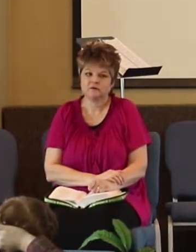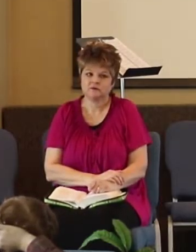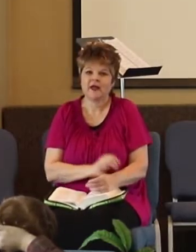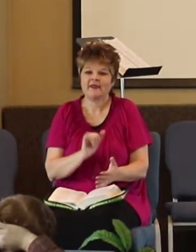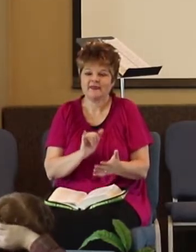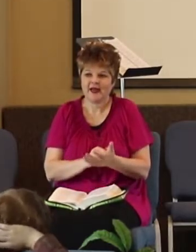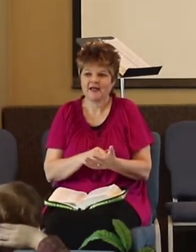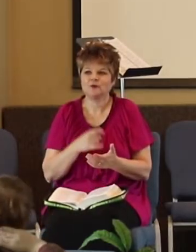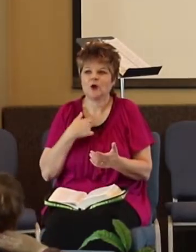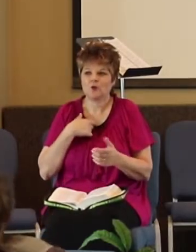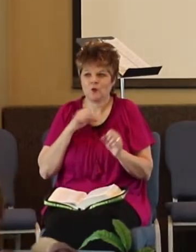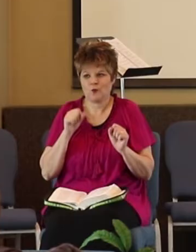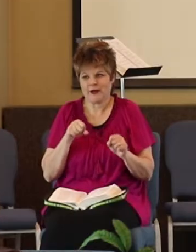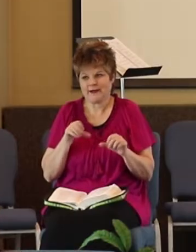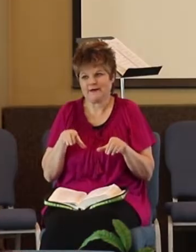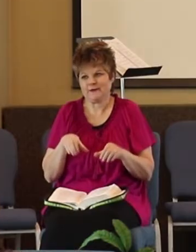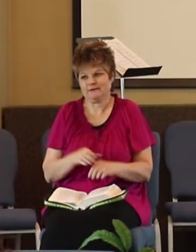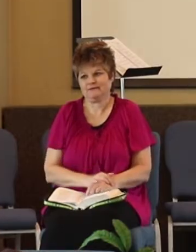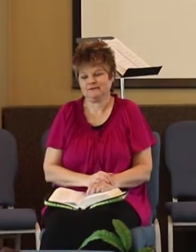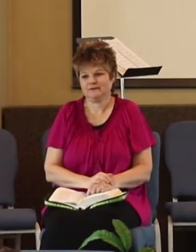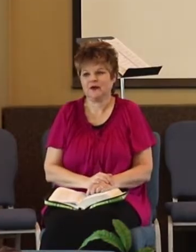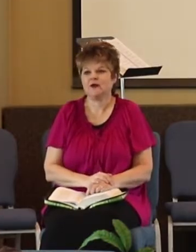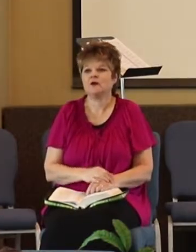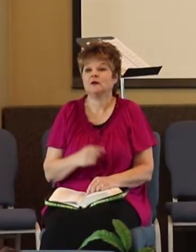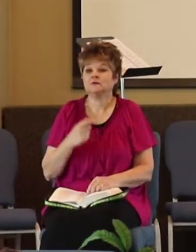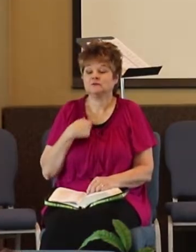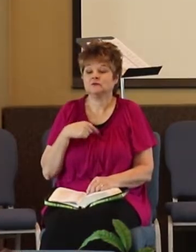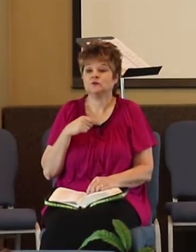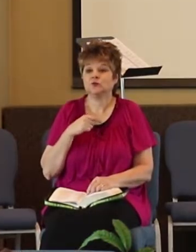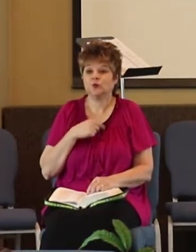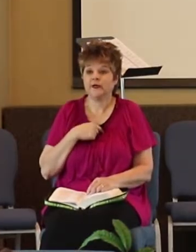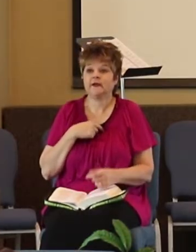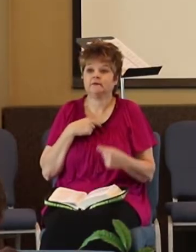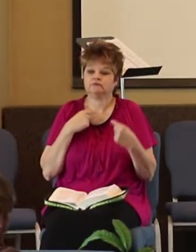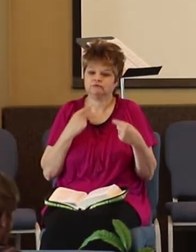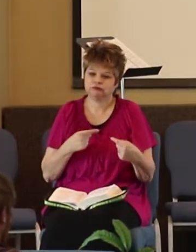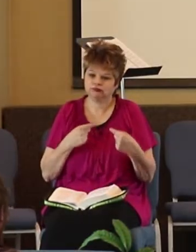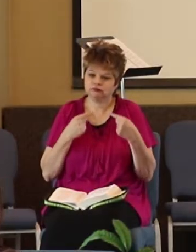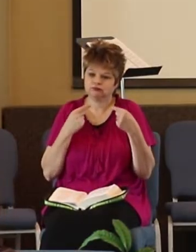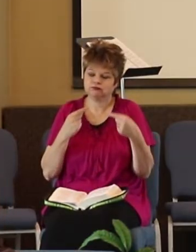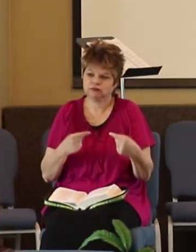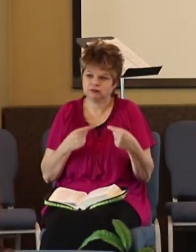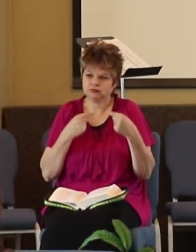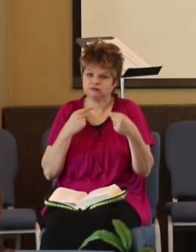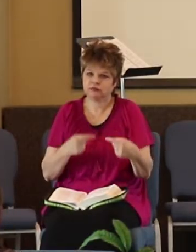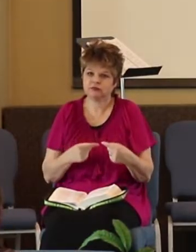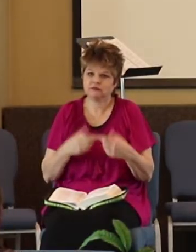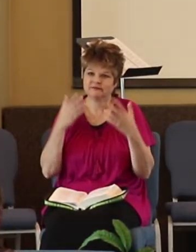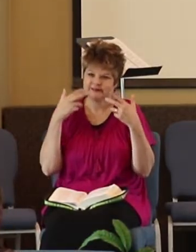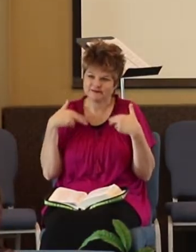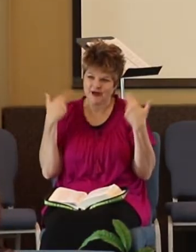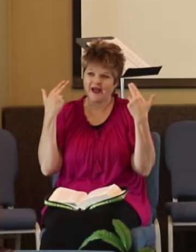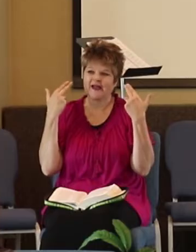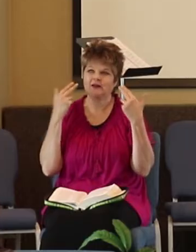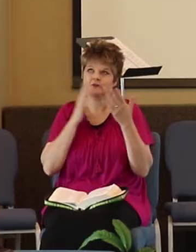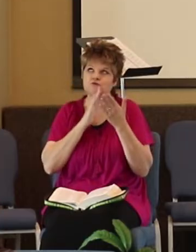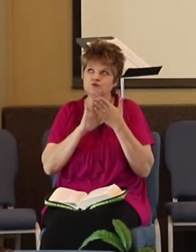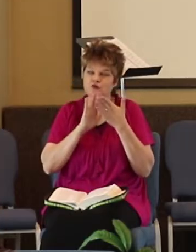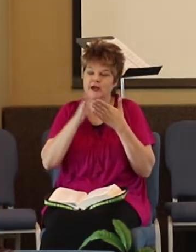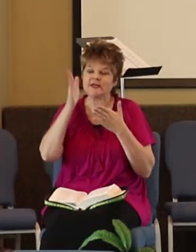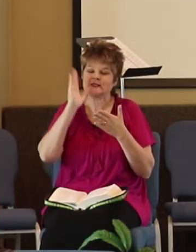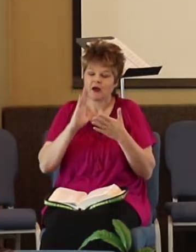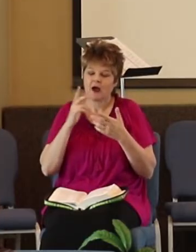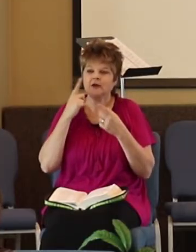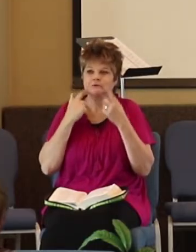That's what we get to do. We get to toil, and we get to smile, and we get to praise God, and we get